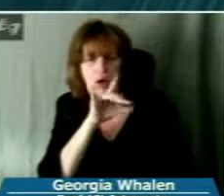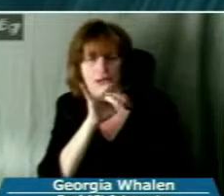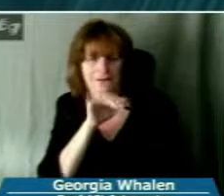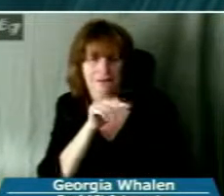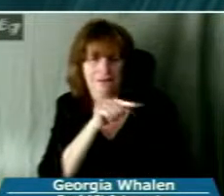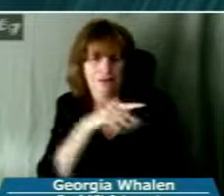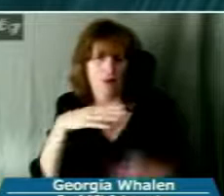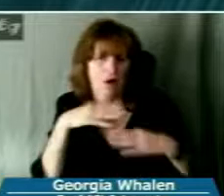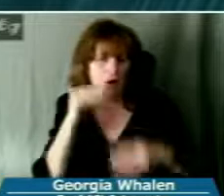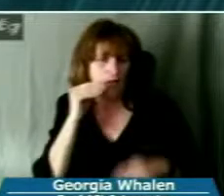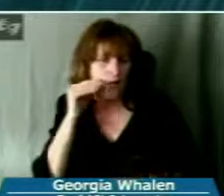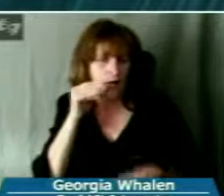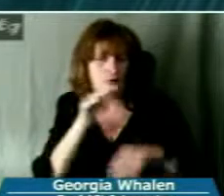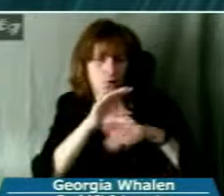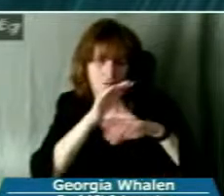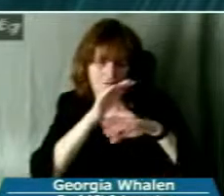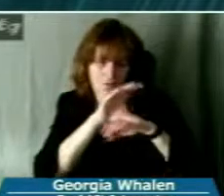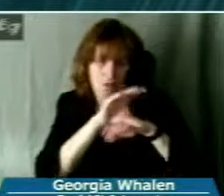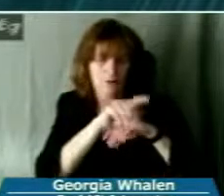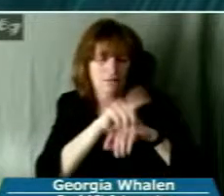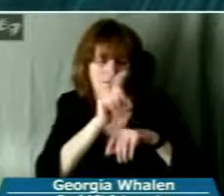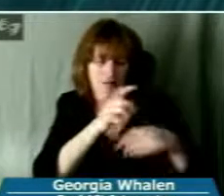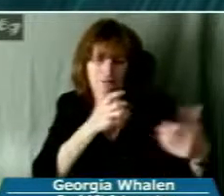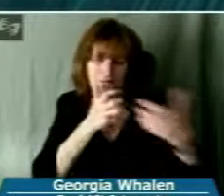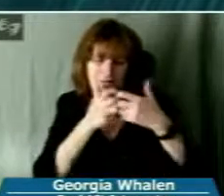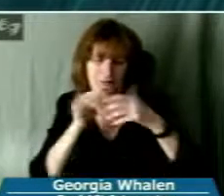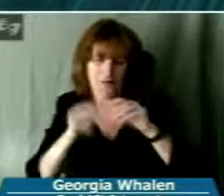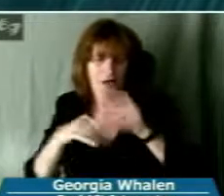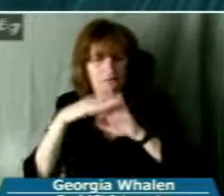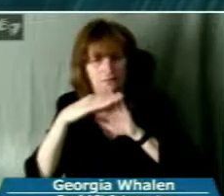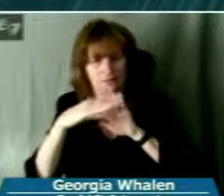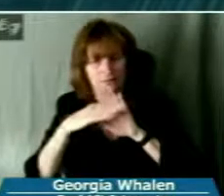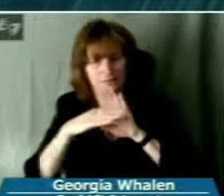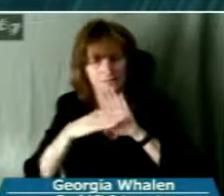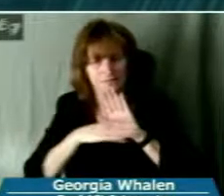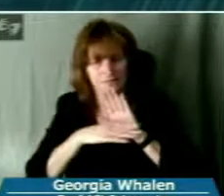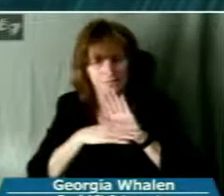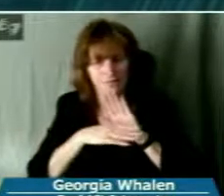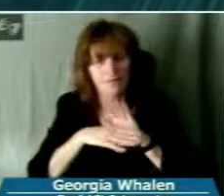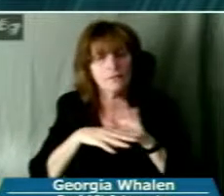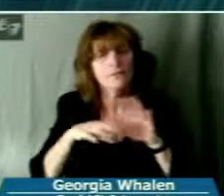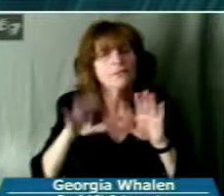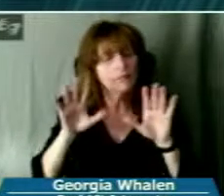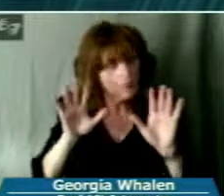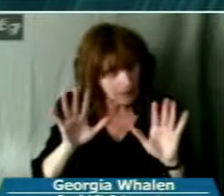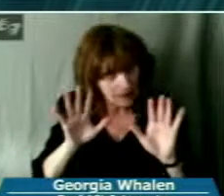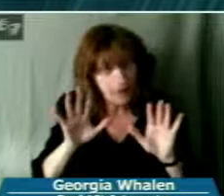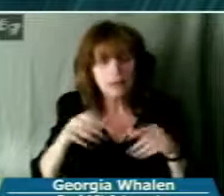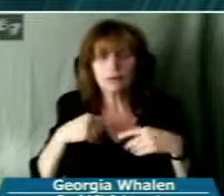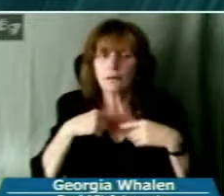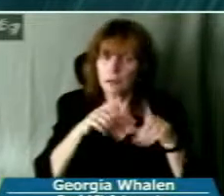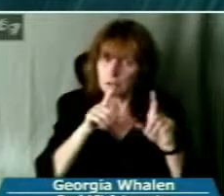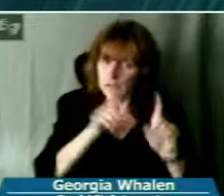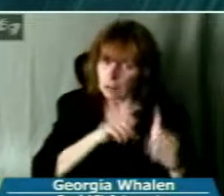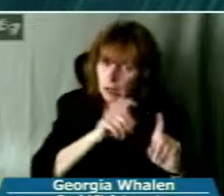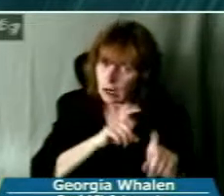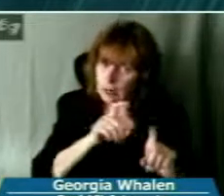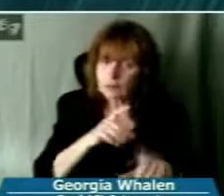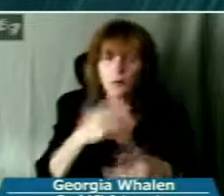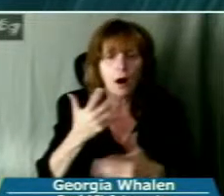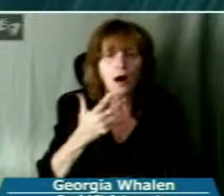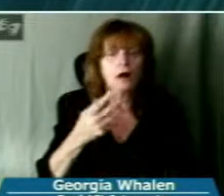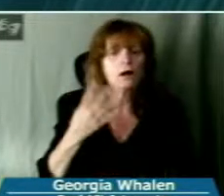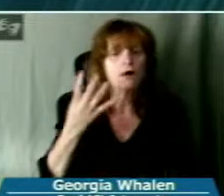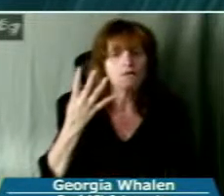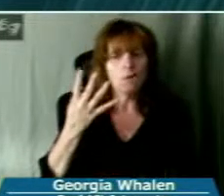done. We're also going to extend mass testing to take place at these at 4 of the homes at